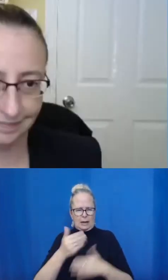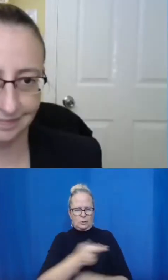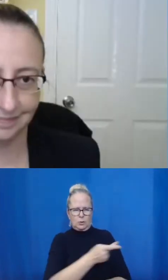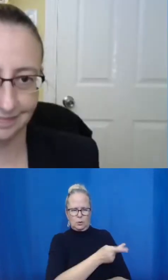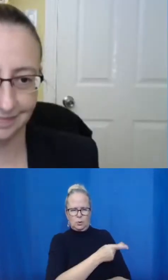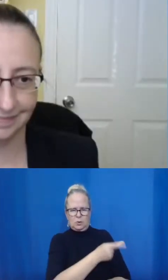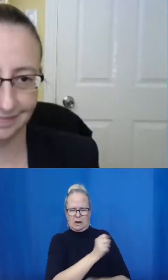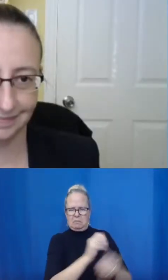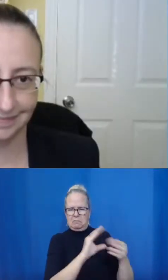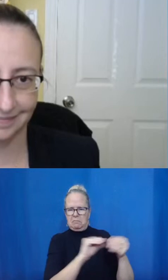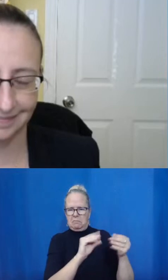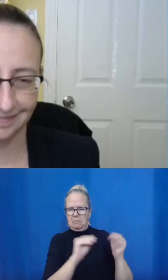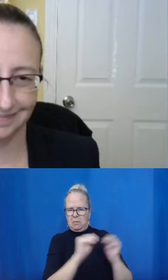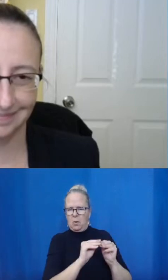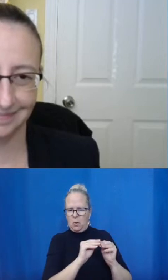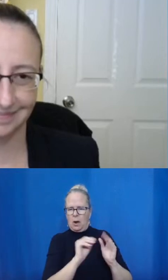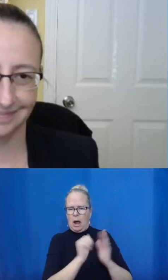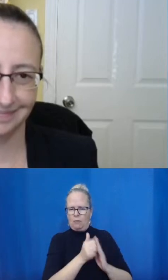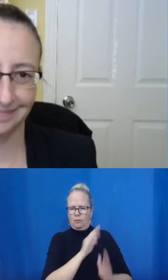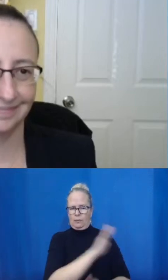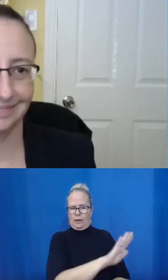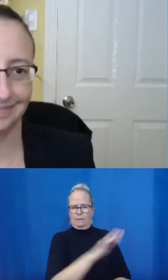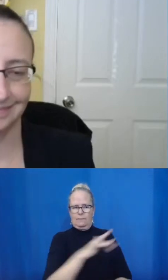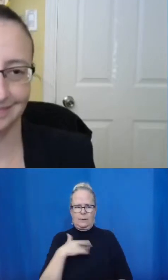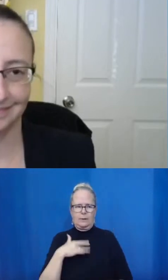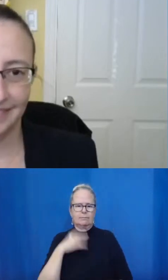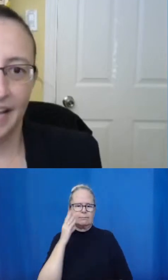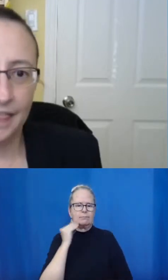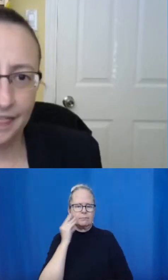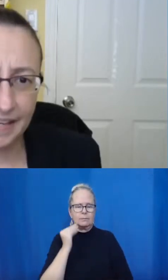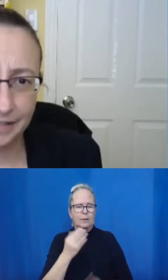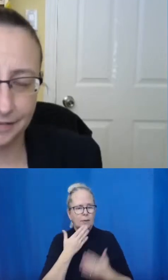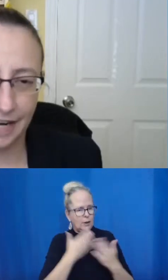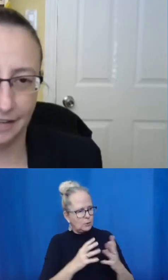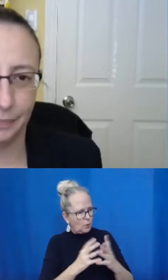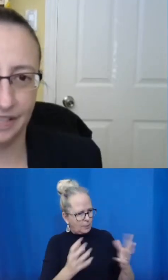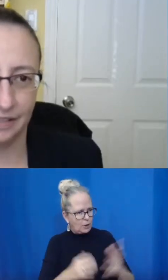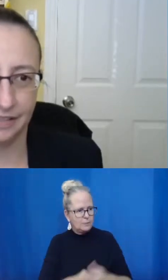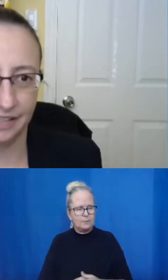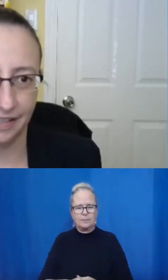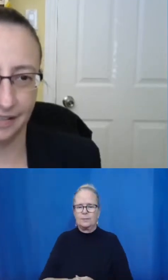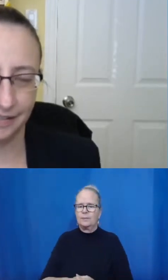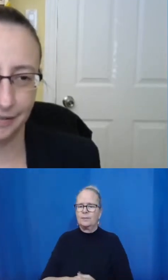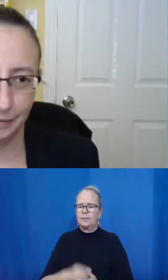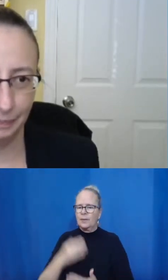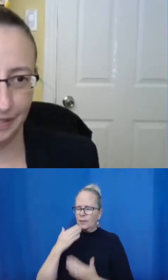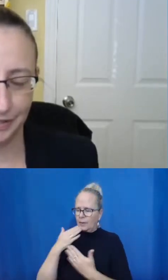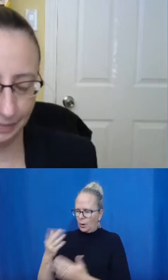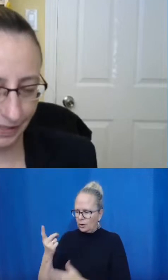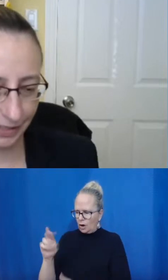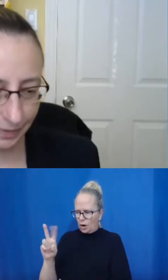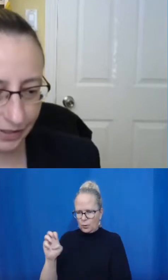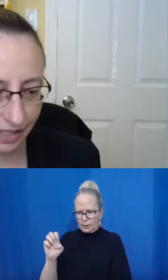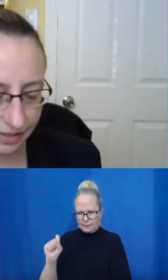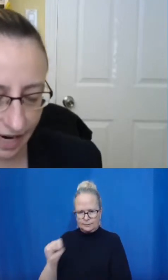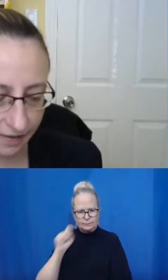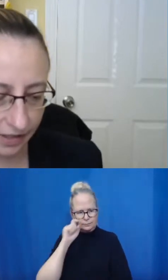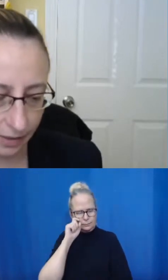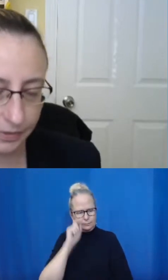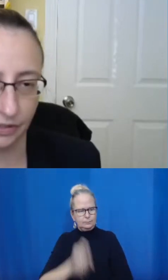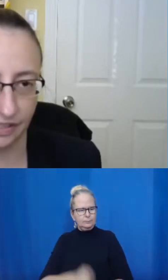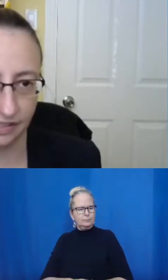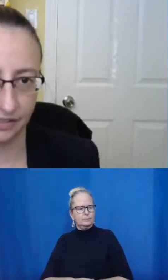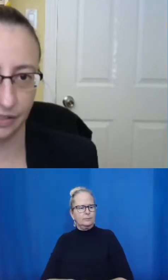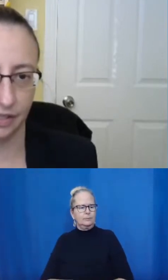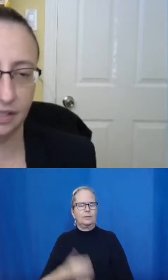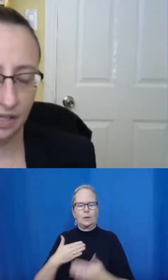the conversation. Thank you. Thank you for having me here today. It's much appreciated to have